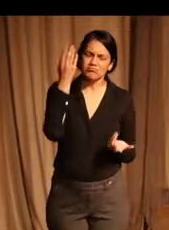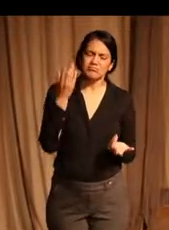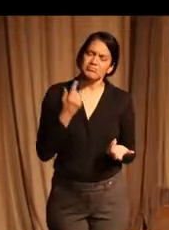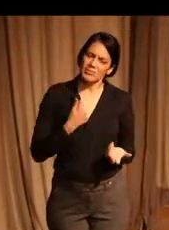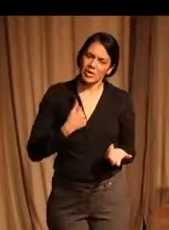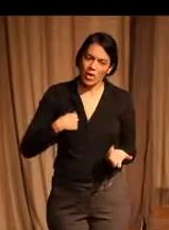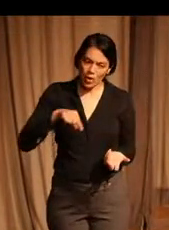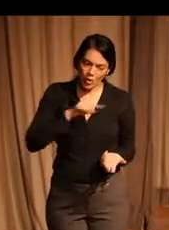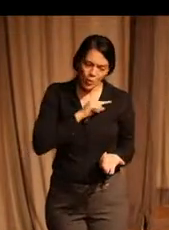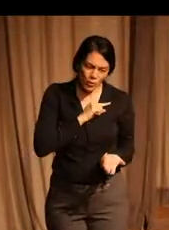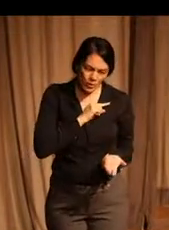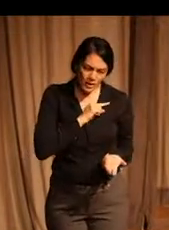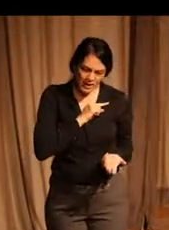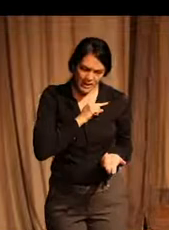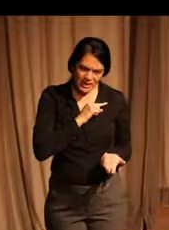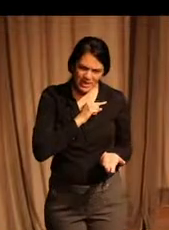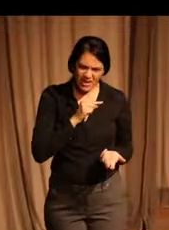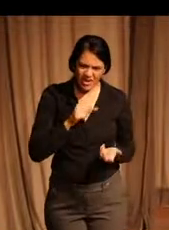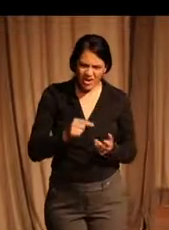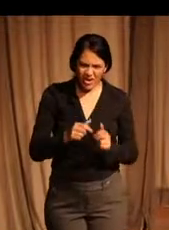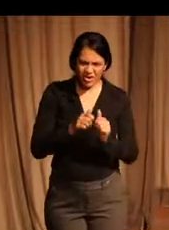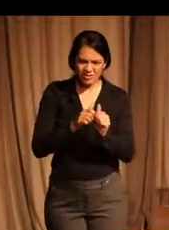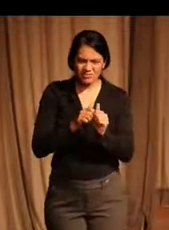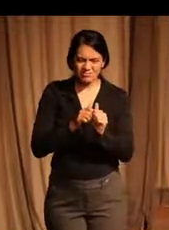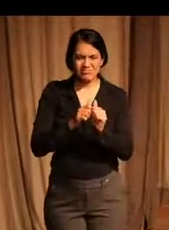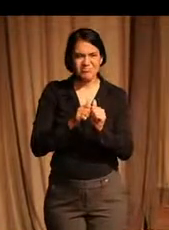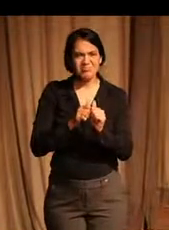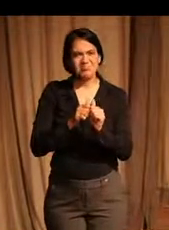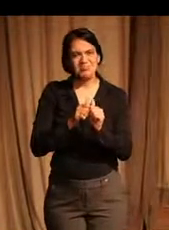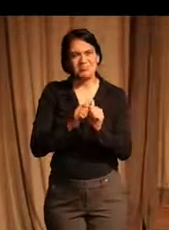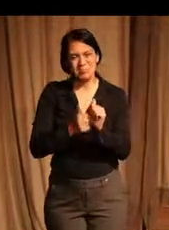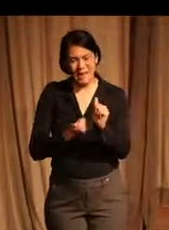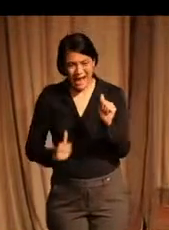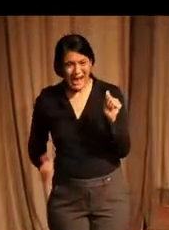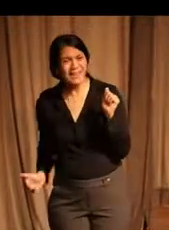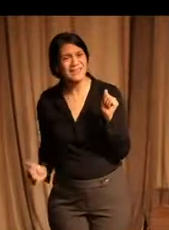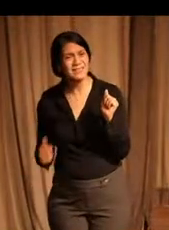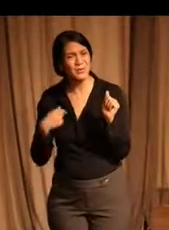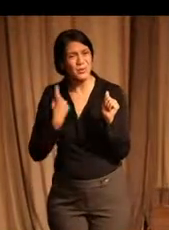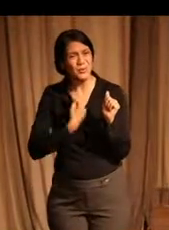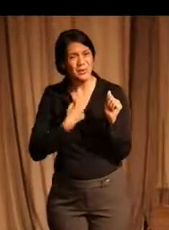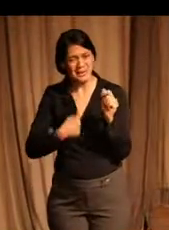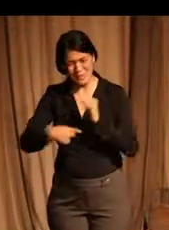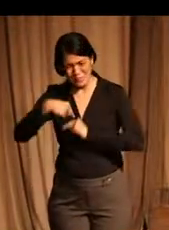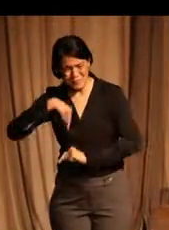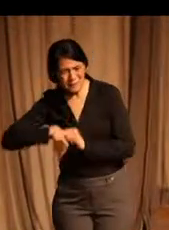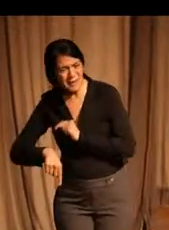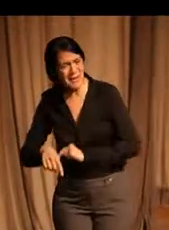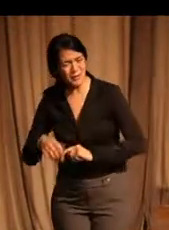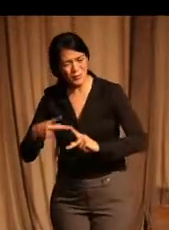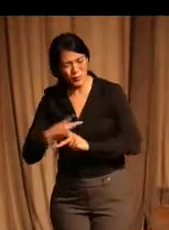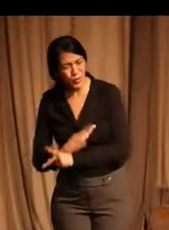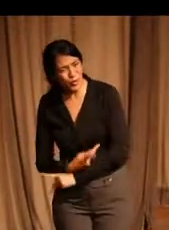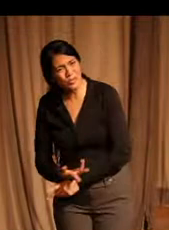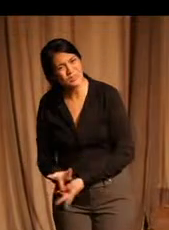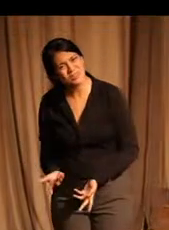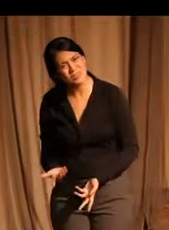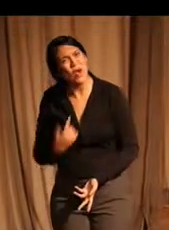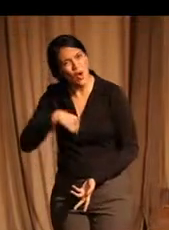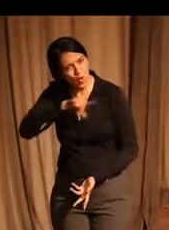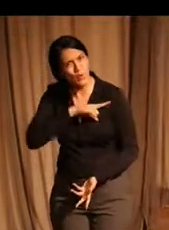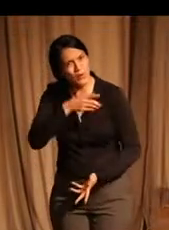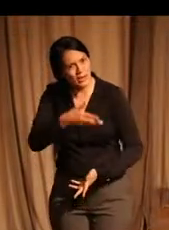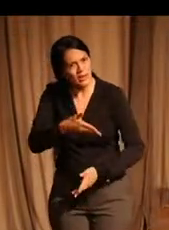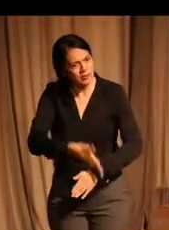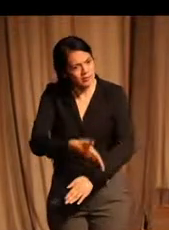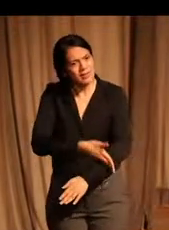are we going back? This is a real question that we are all to have to answer,